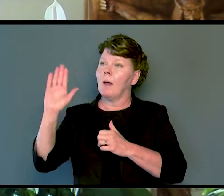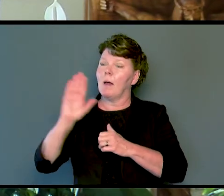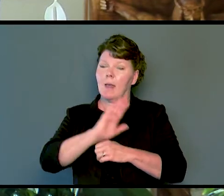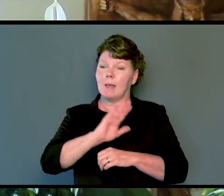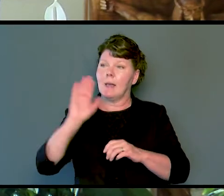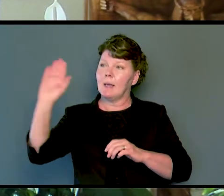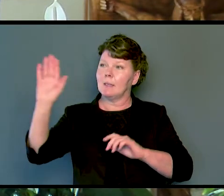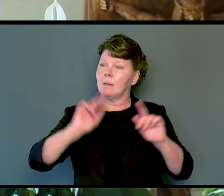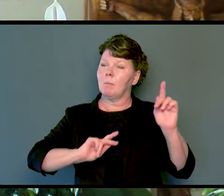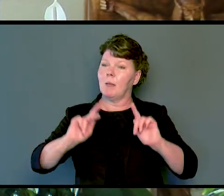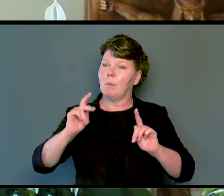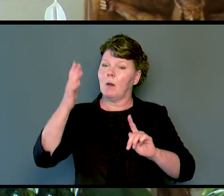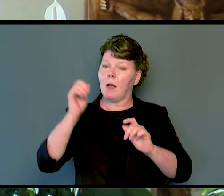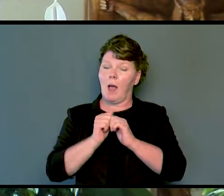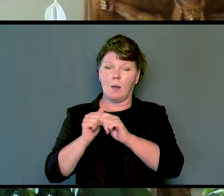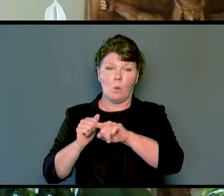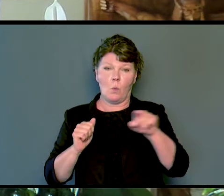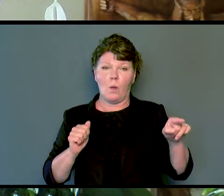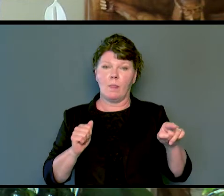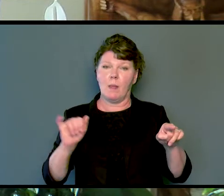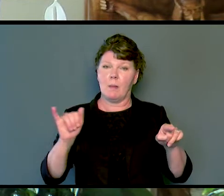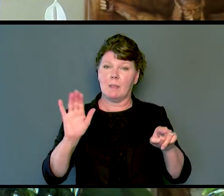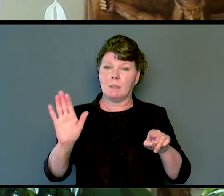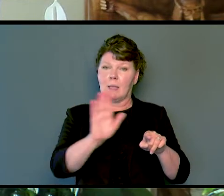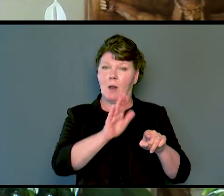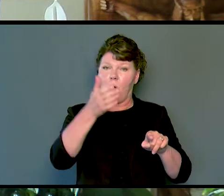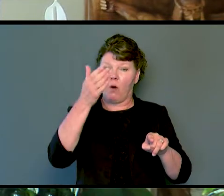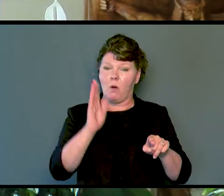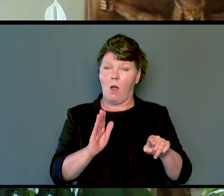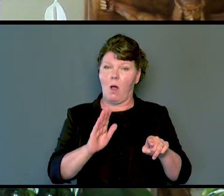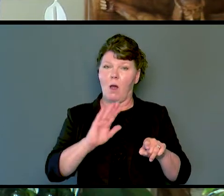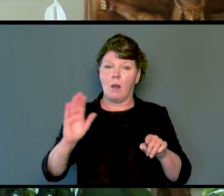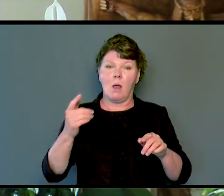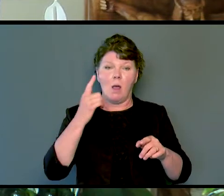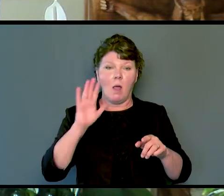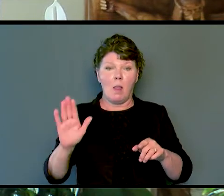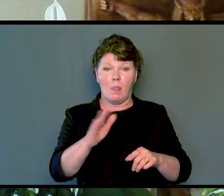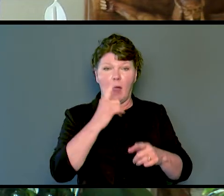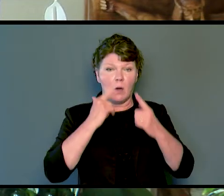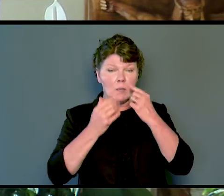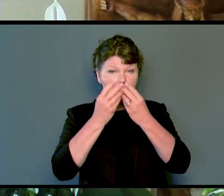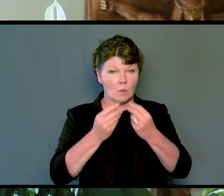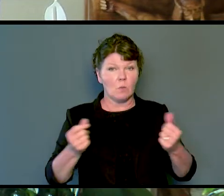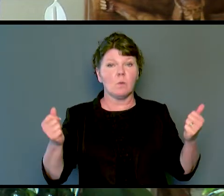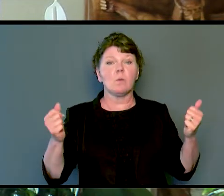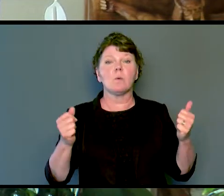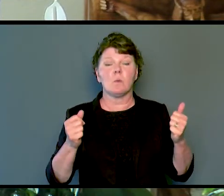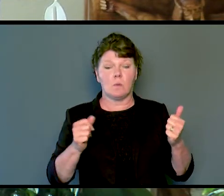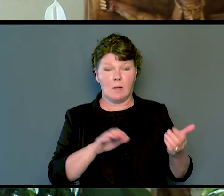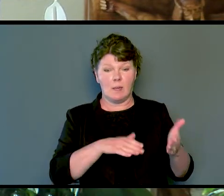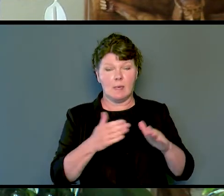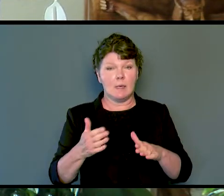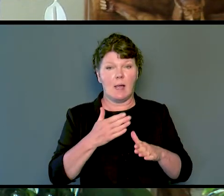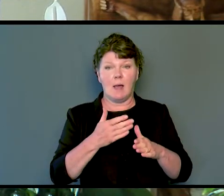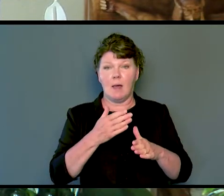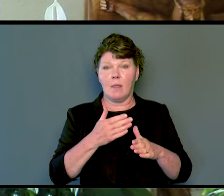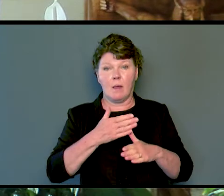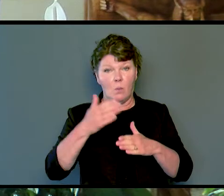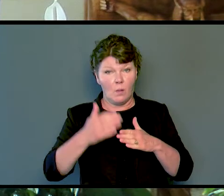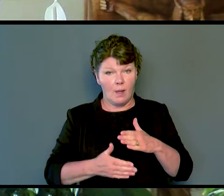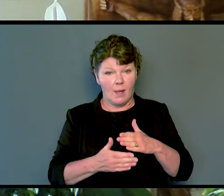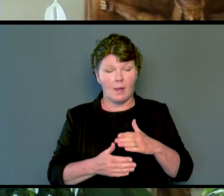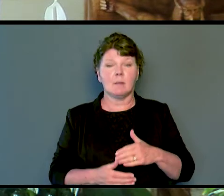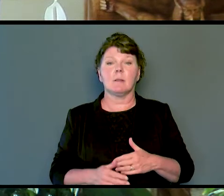people. And God himself will be with them as their God. He will wipe away every tear from their eyes, and death shall be no